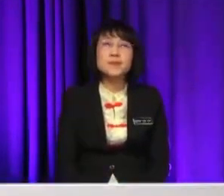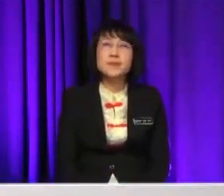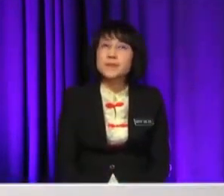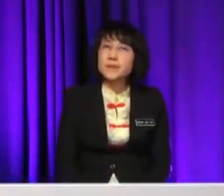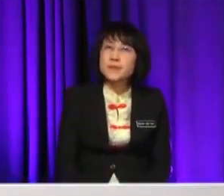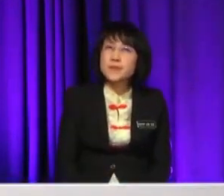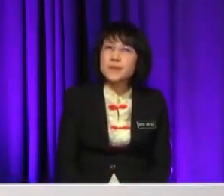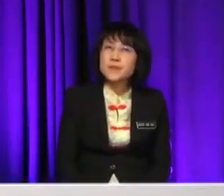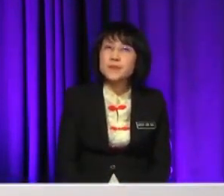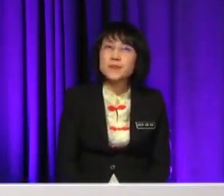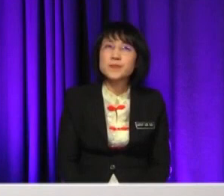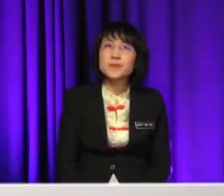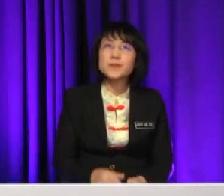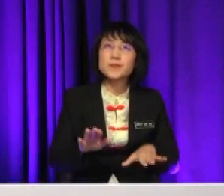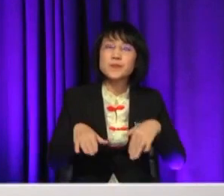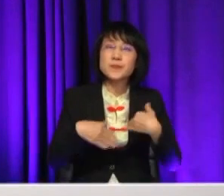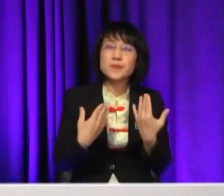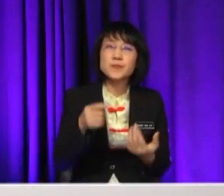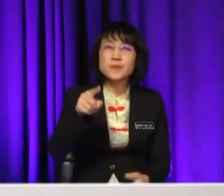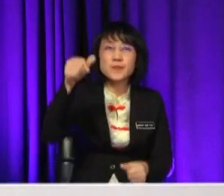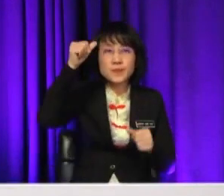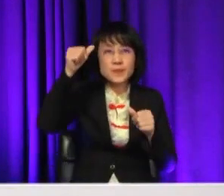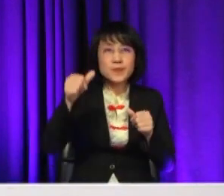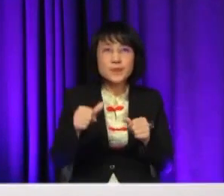do you remember what personification means?